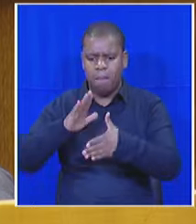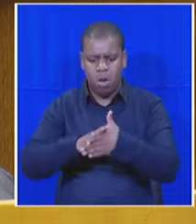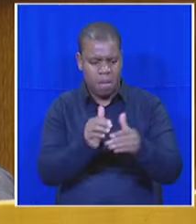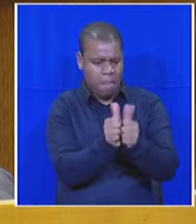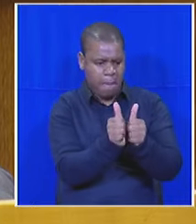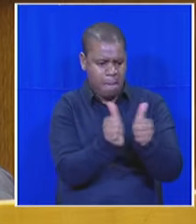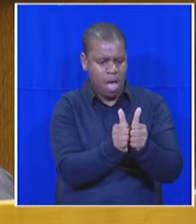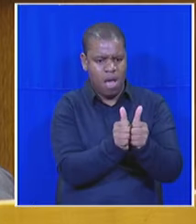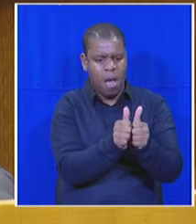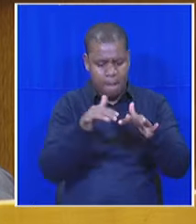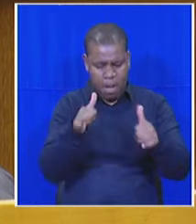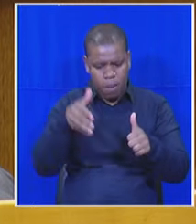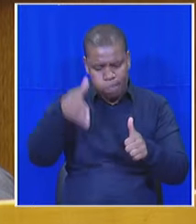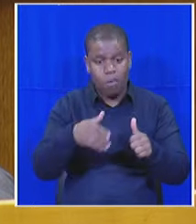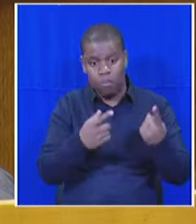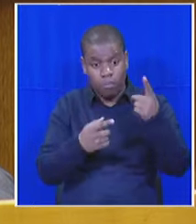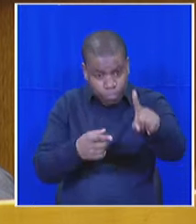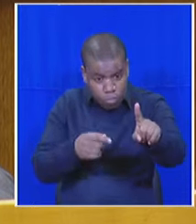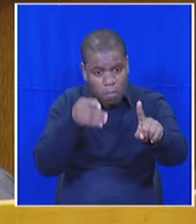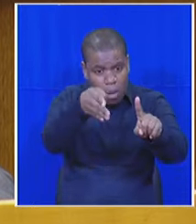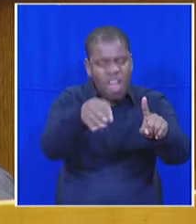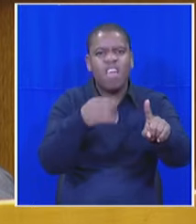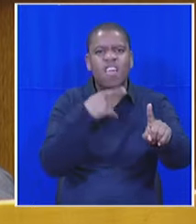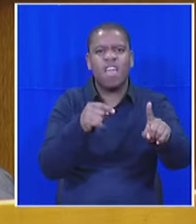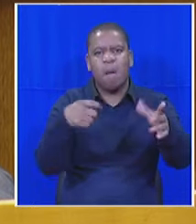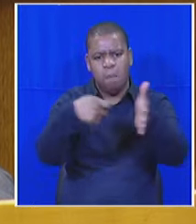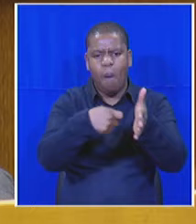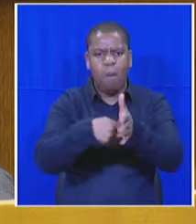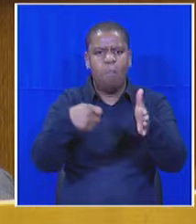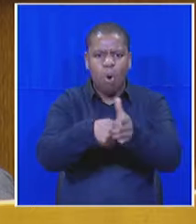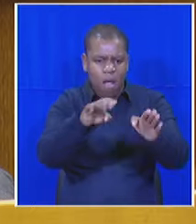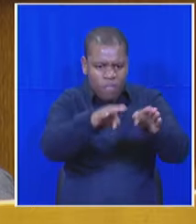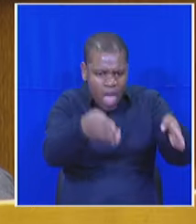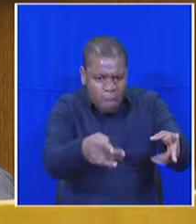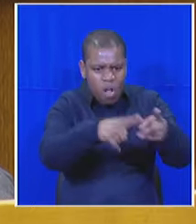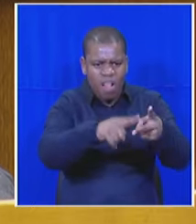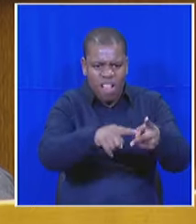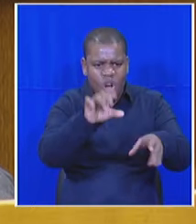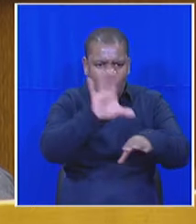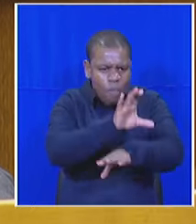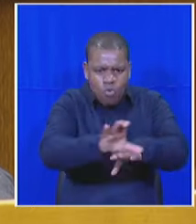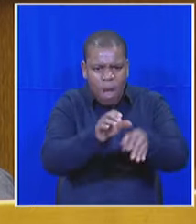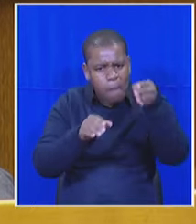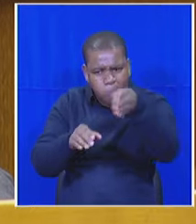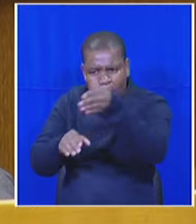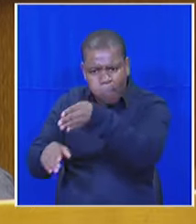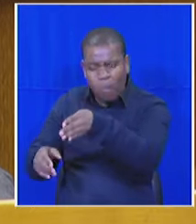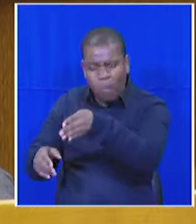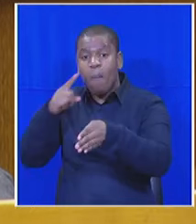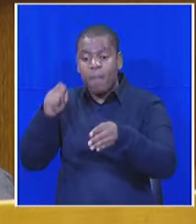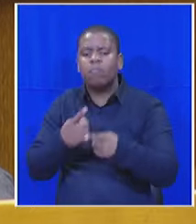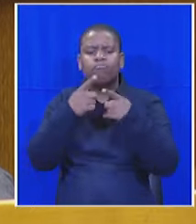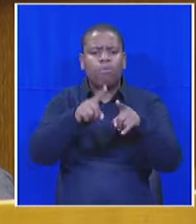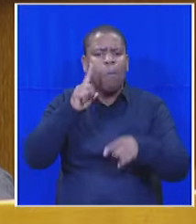the constituency, that furniture that has been bought is there and does exist, that from time to time we need to